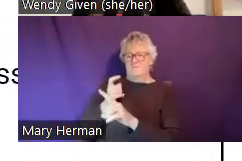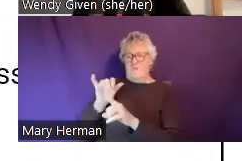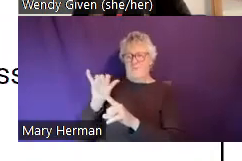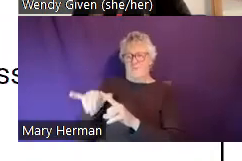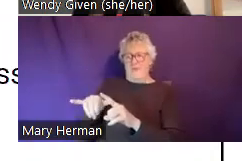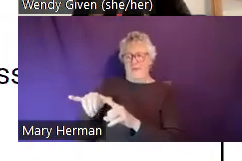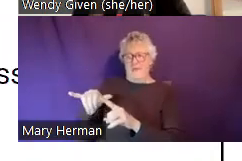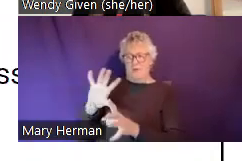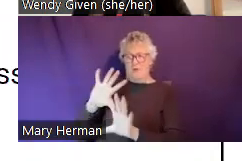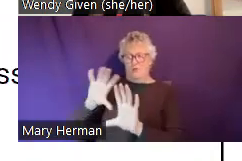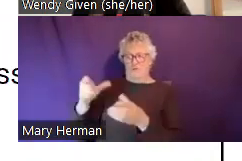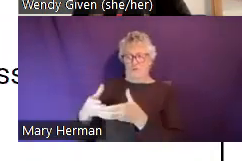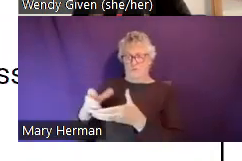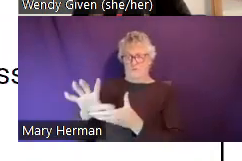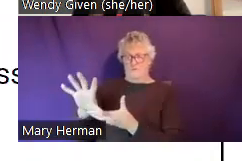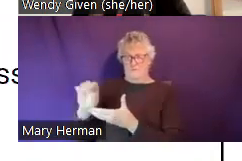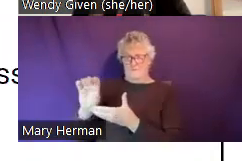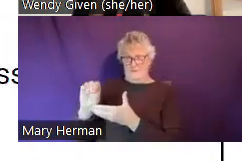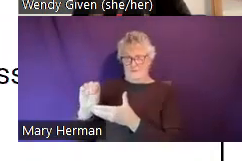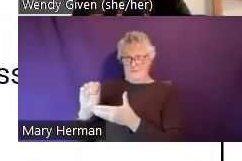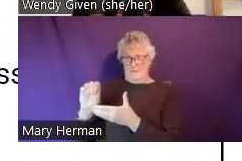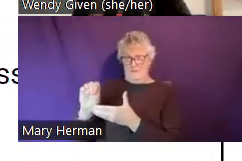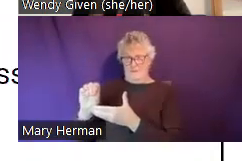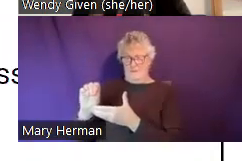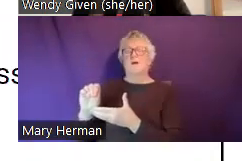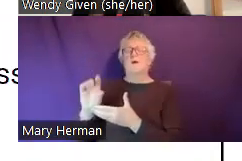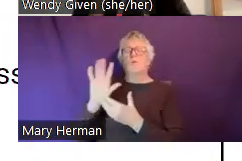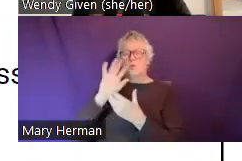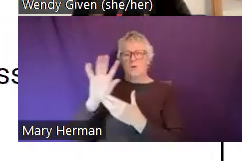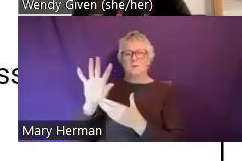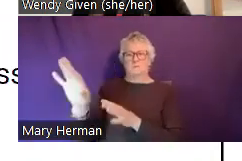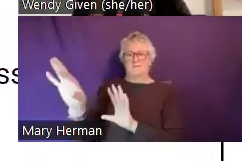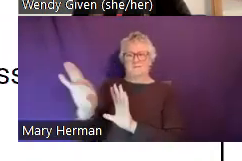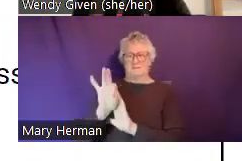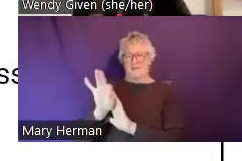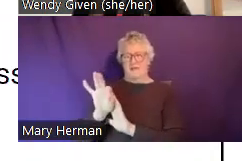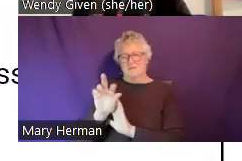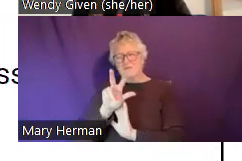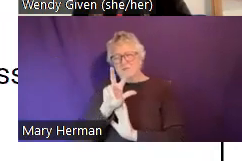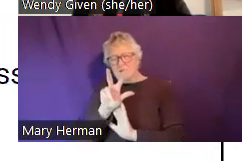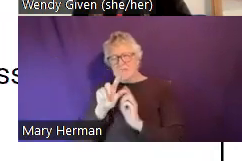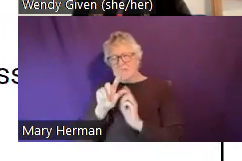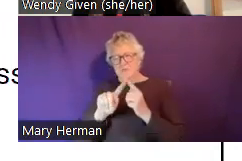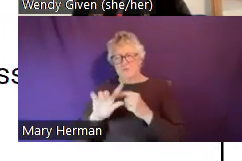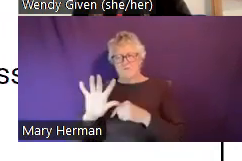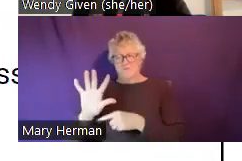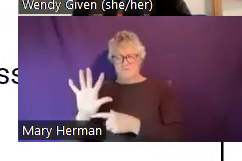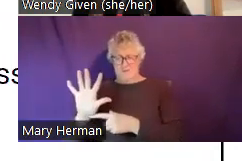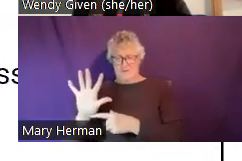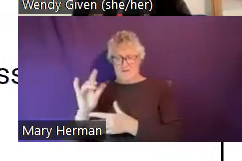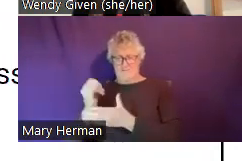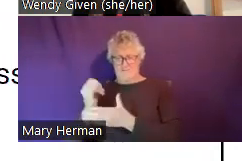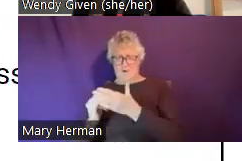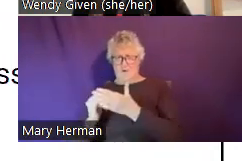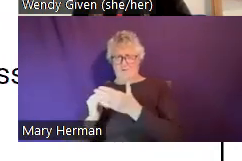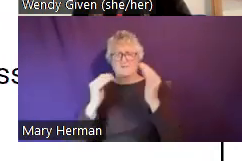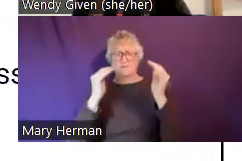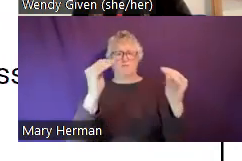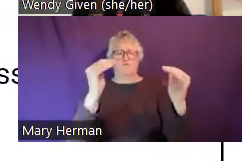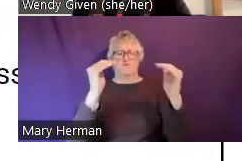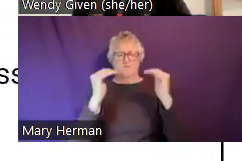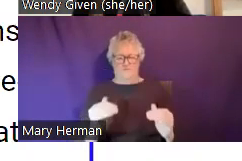50, there will be 3 to 5 artists selected to move into the interview phase, which is phase 2